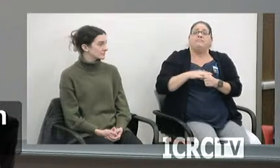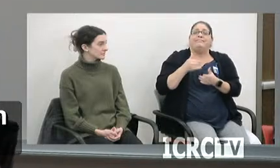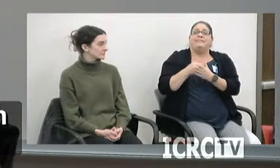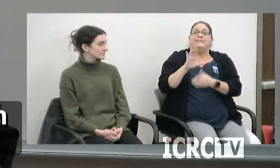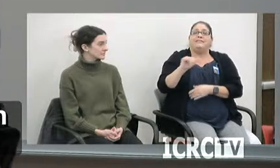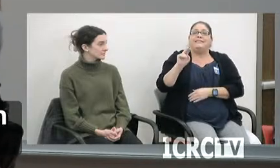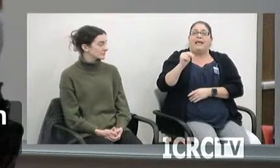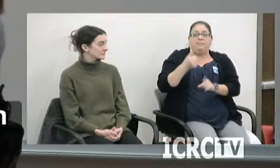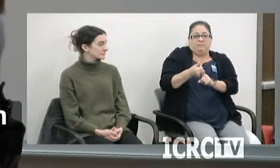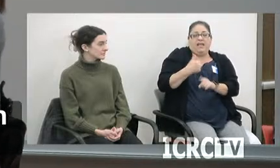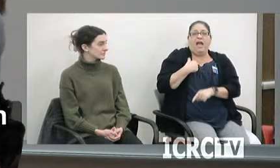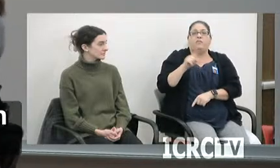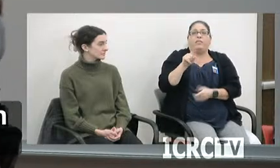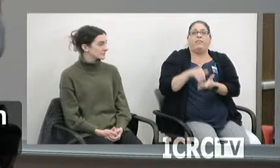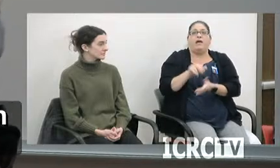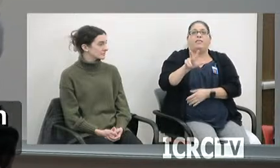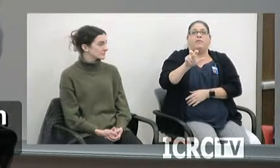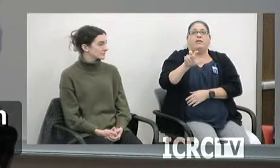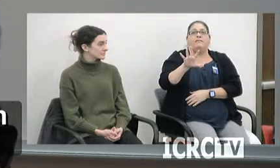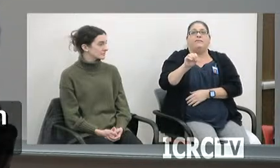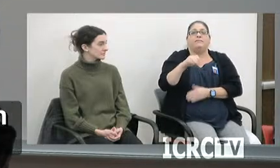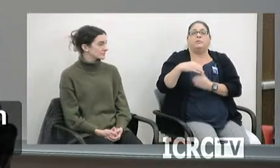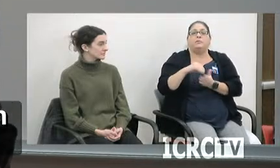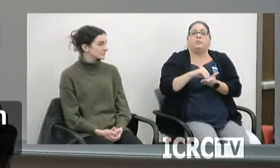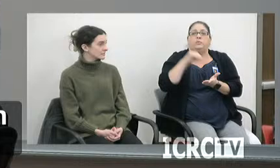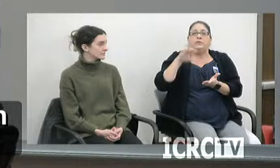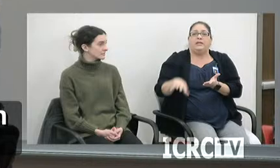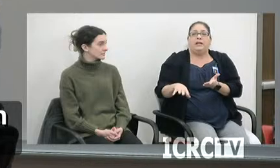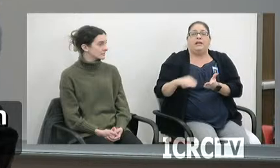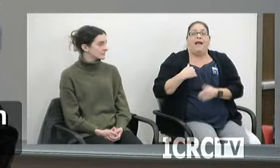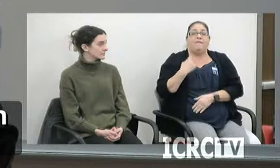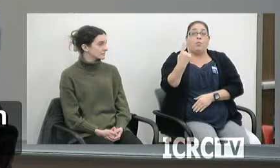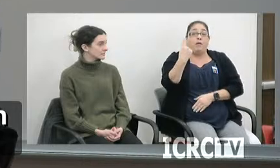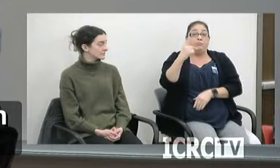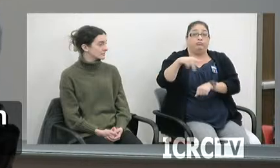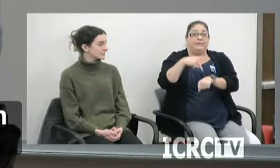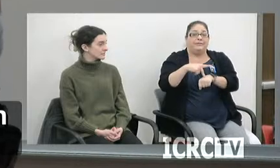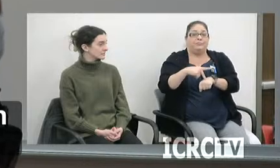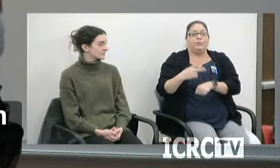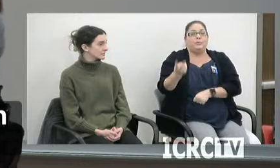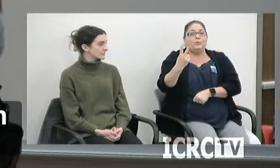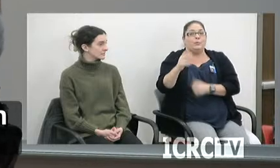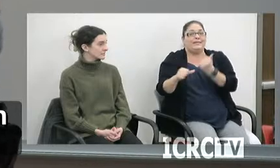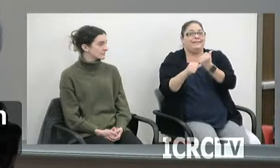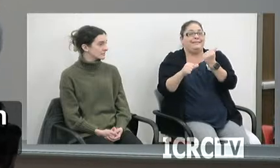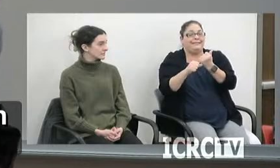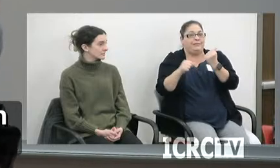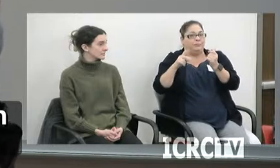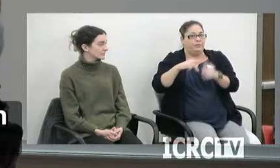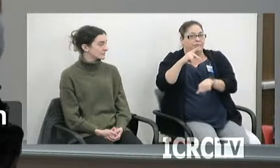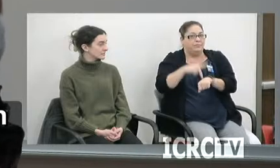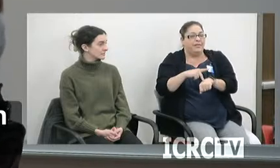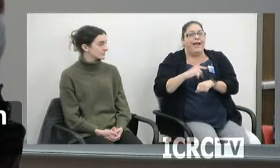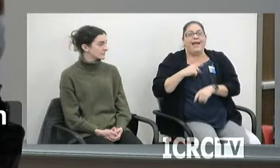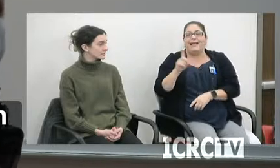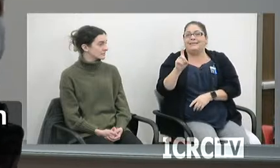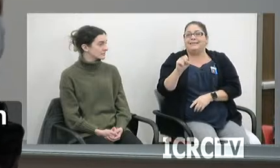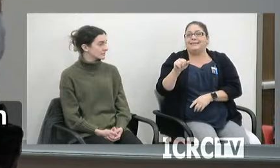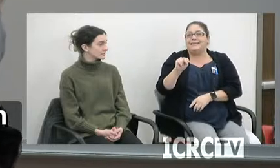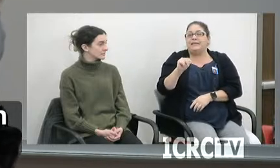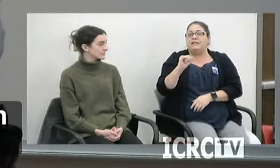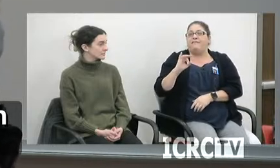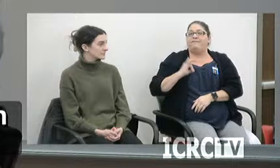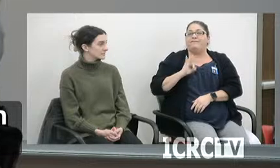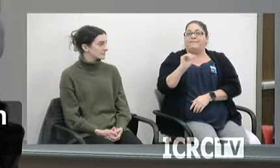They have 1,350 students. They have one principal, 2 assistant principals, and a dean of faculty, and then a dean